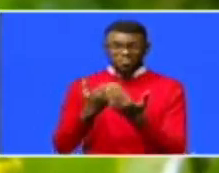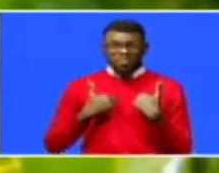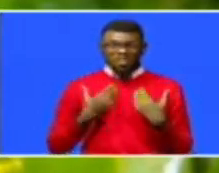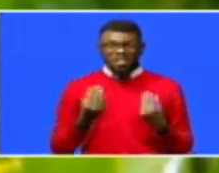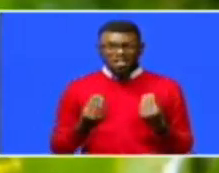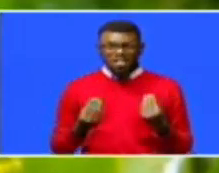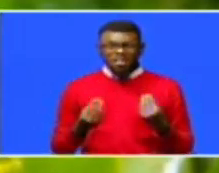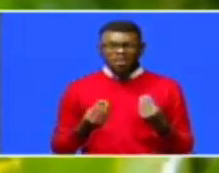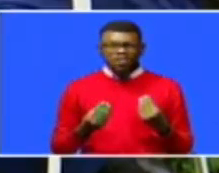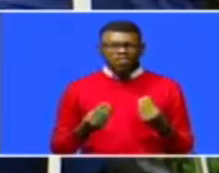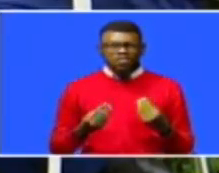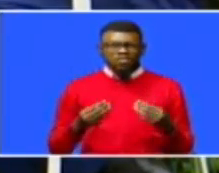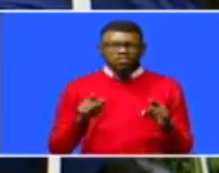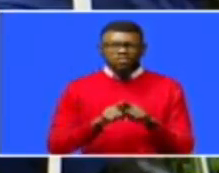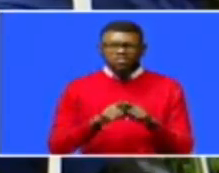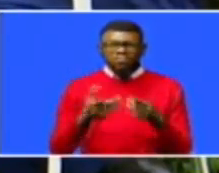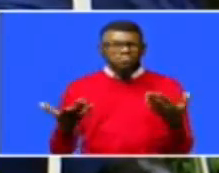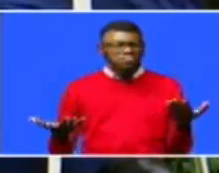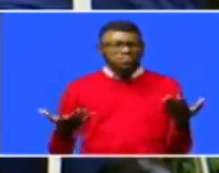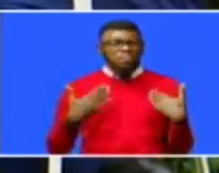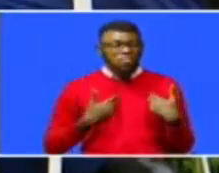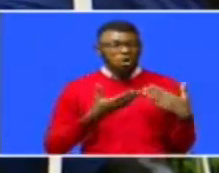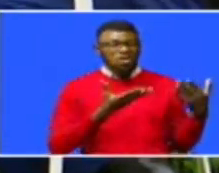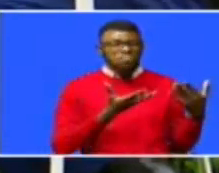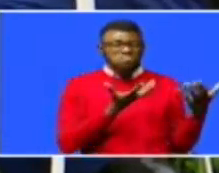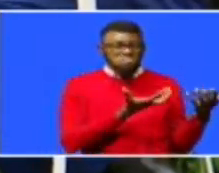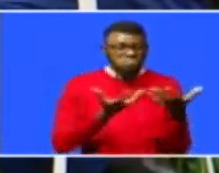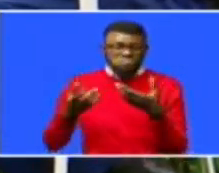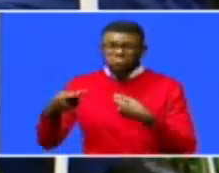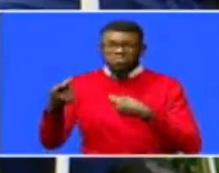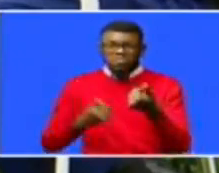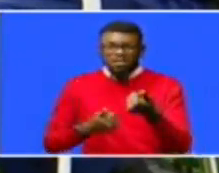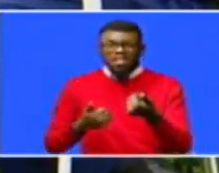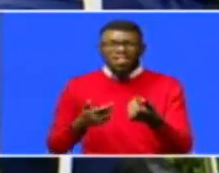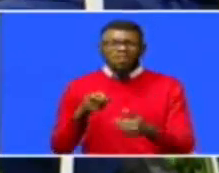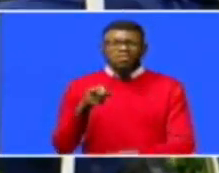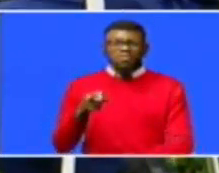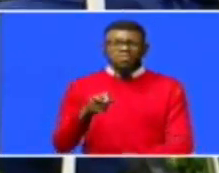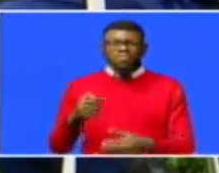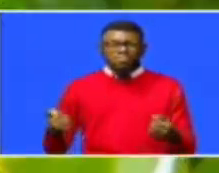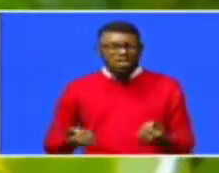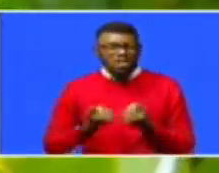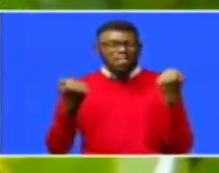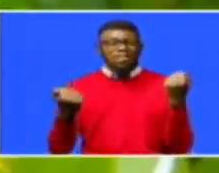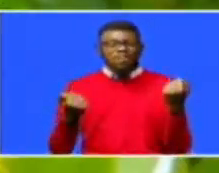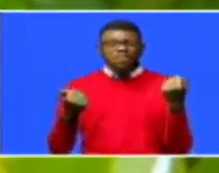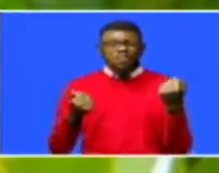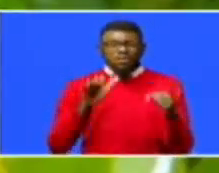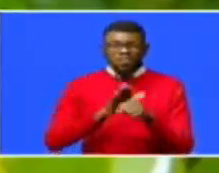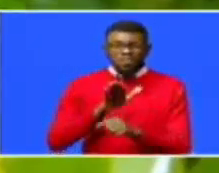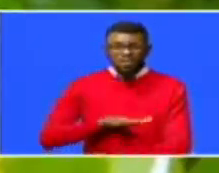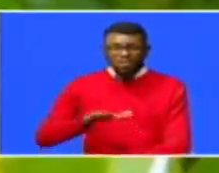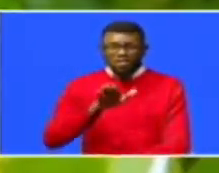it difficult for organized crime and a matter such as trafficking in persons, especially in East Africa, is that crime is very often committed in many jurisdictions.